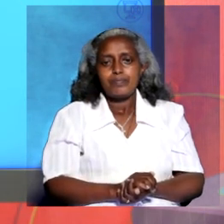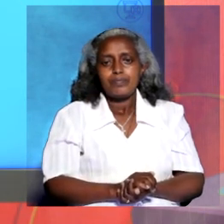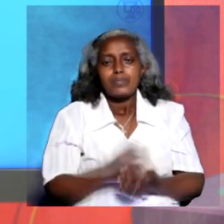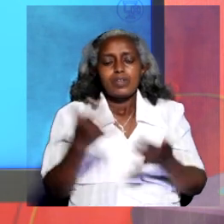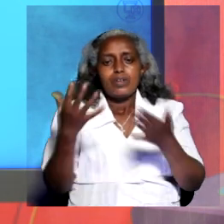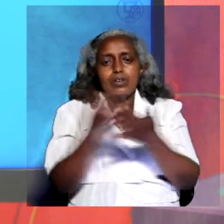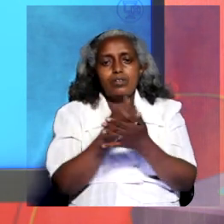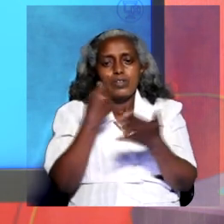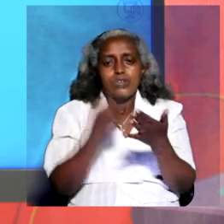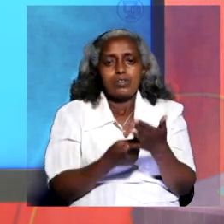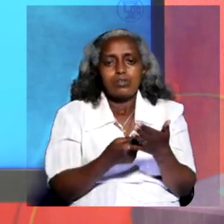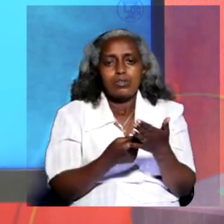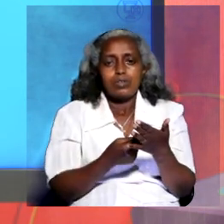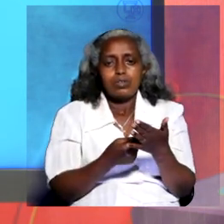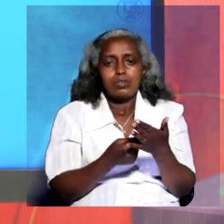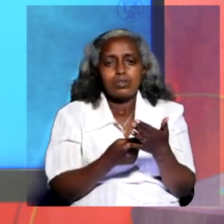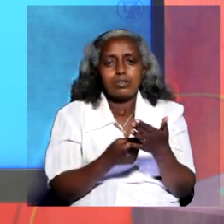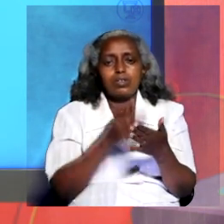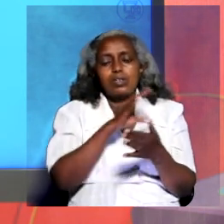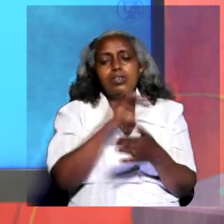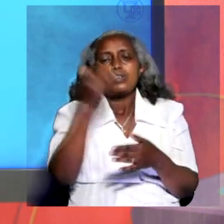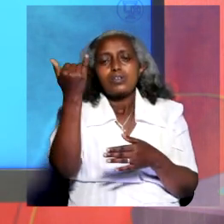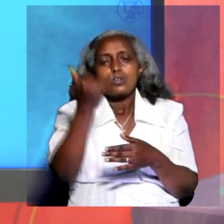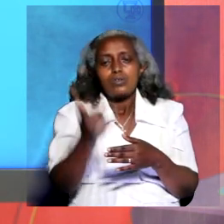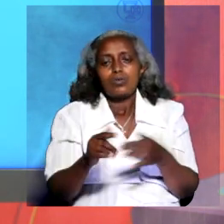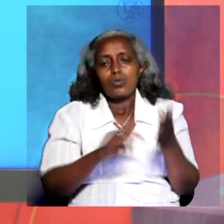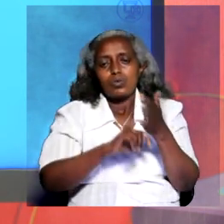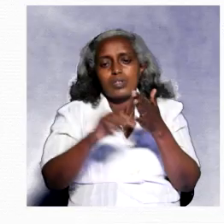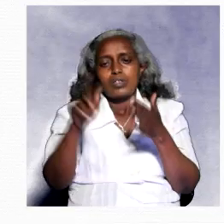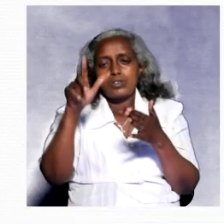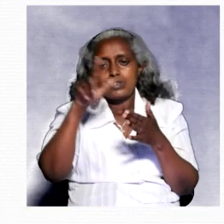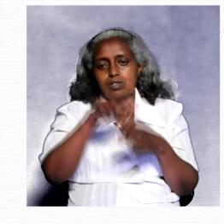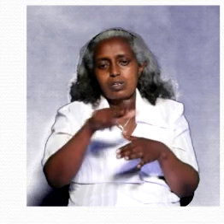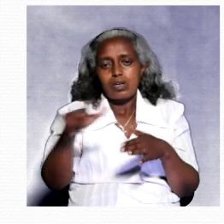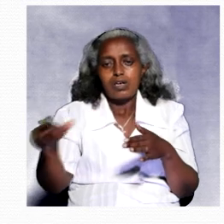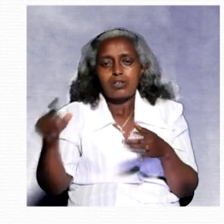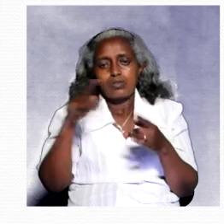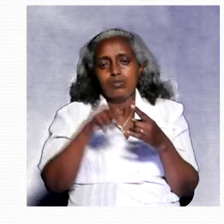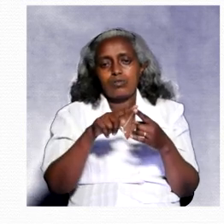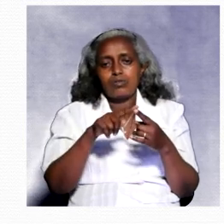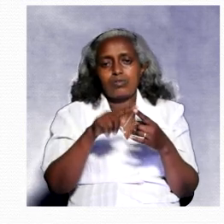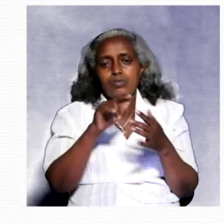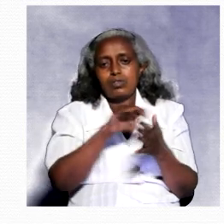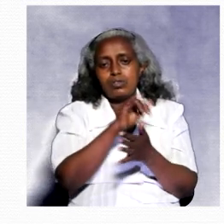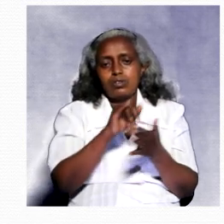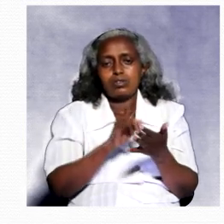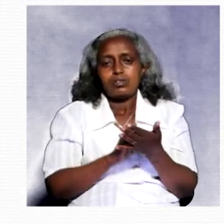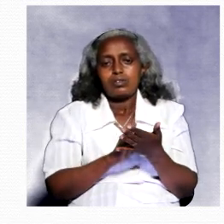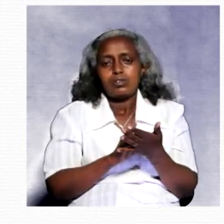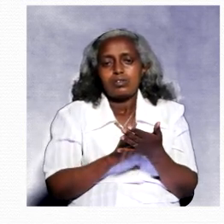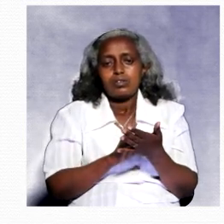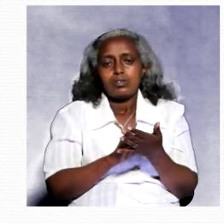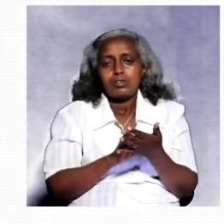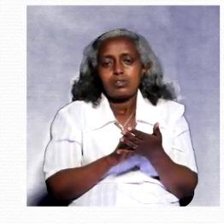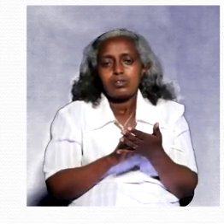If you take this one and draw tangent line to it,